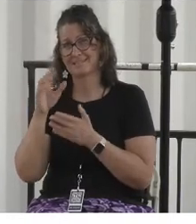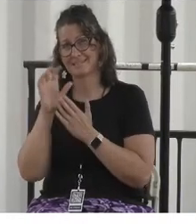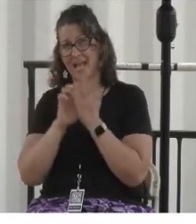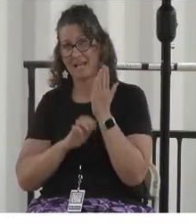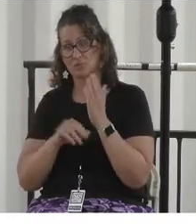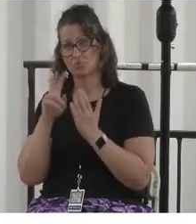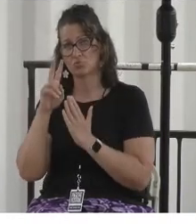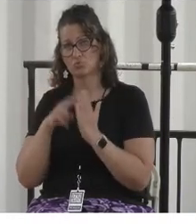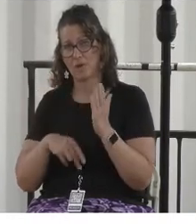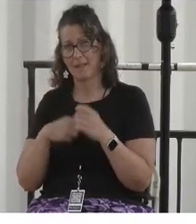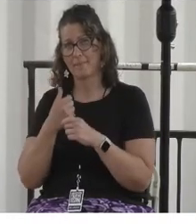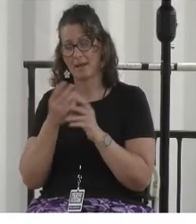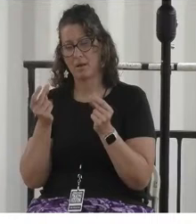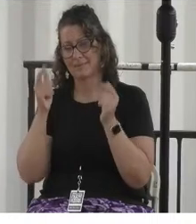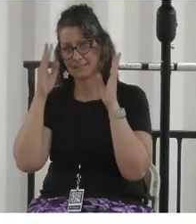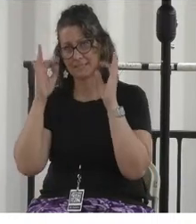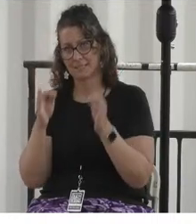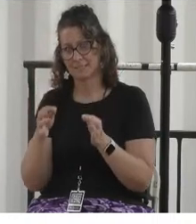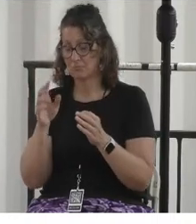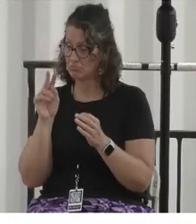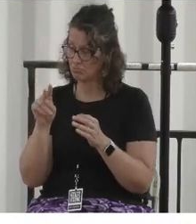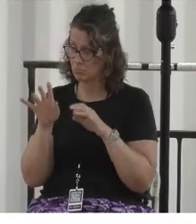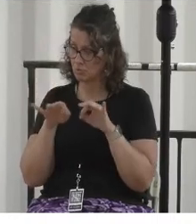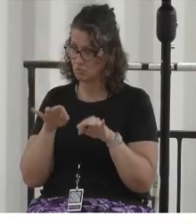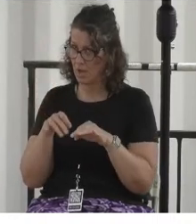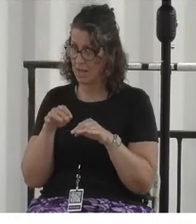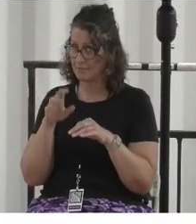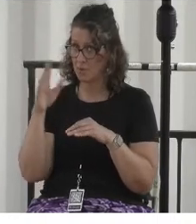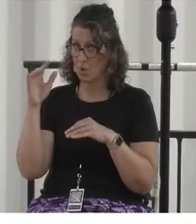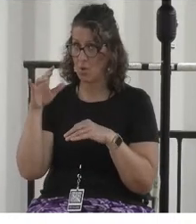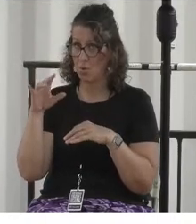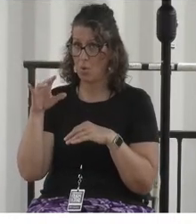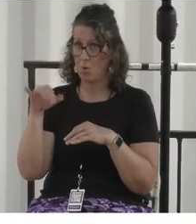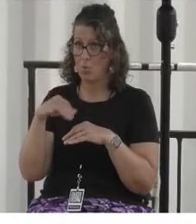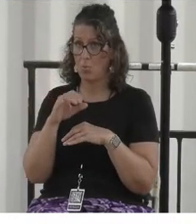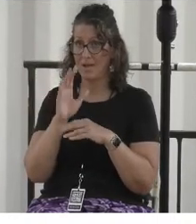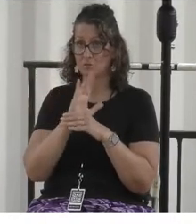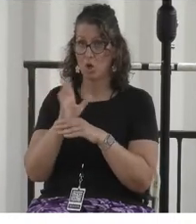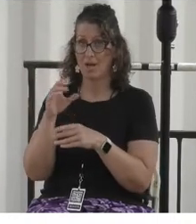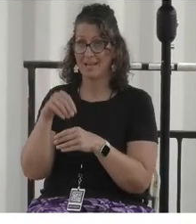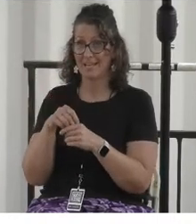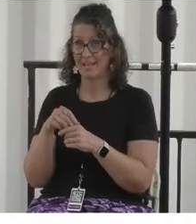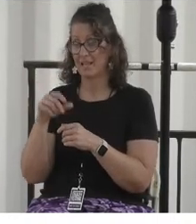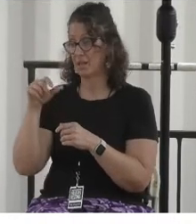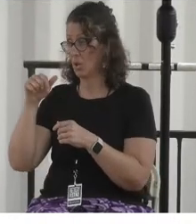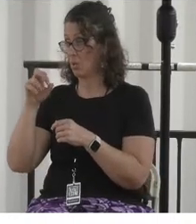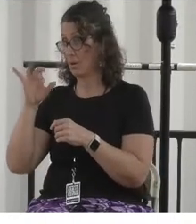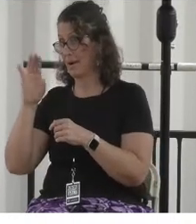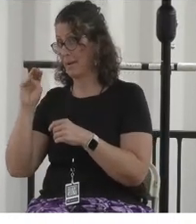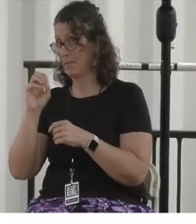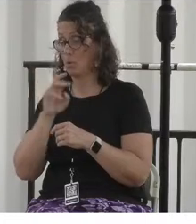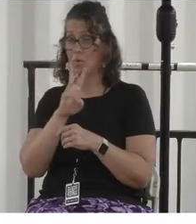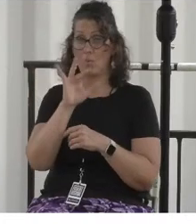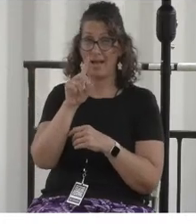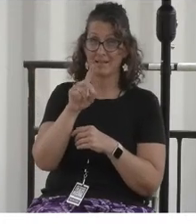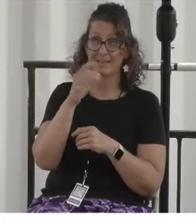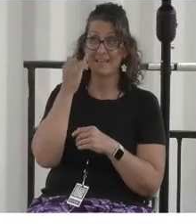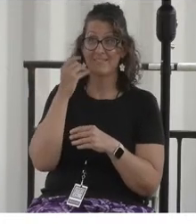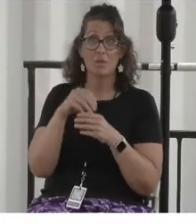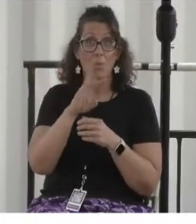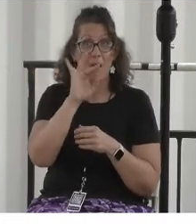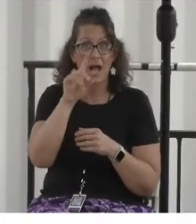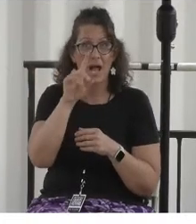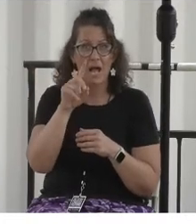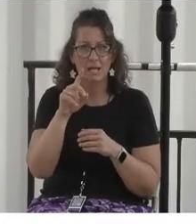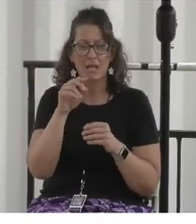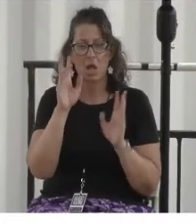it, made a snap decision about whether this describes a whale shark in the aquarium or a whale shark in the wild. And if it was a whale shark in the wild, then it began going through all the